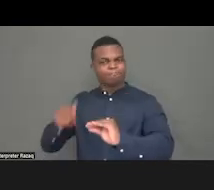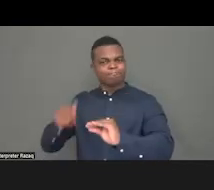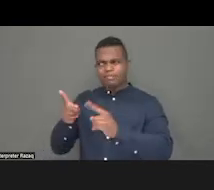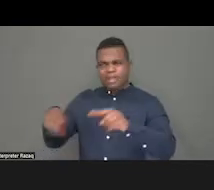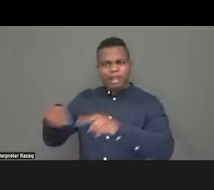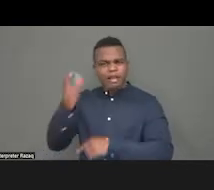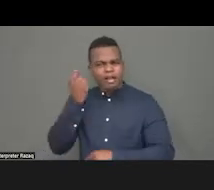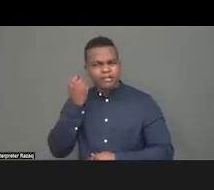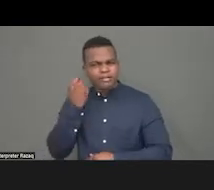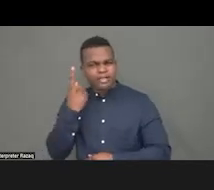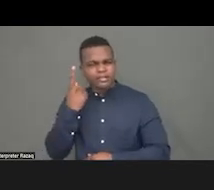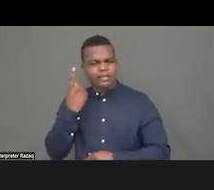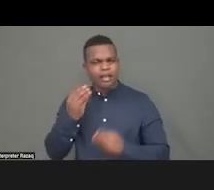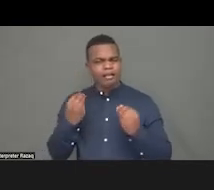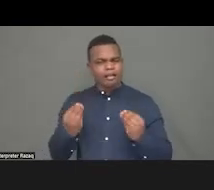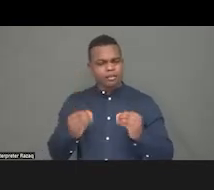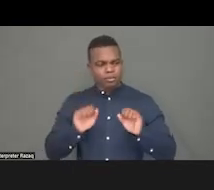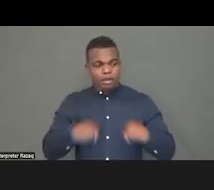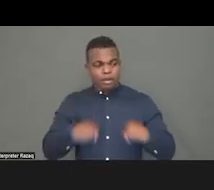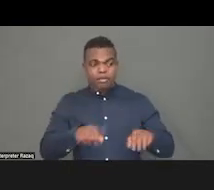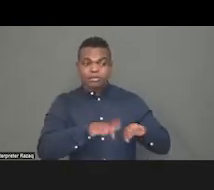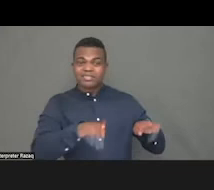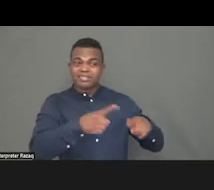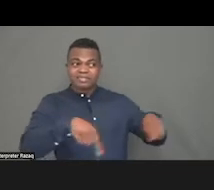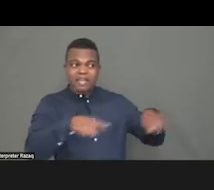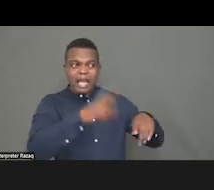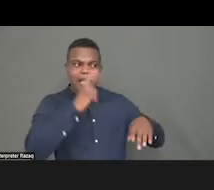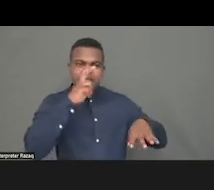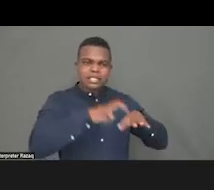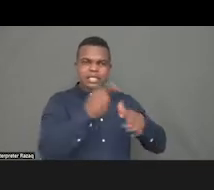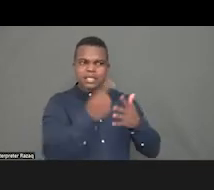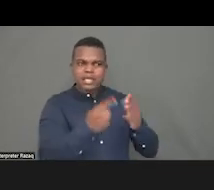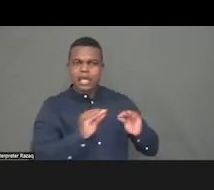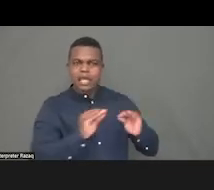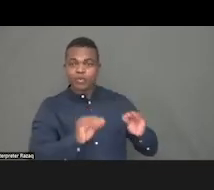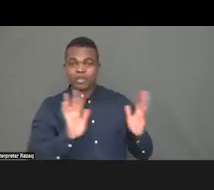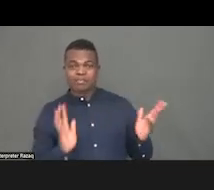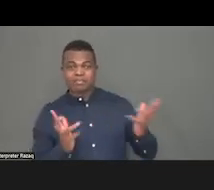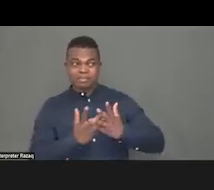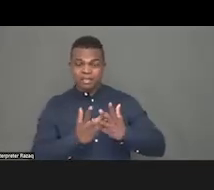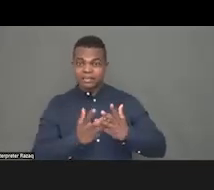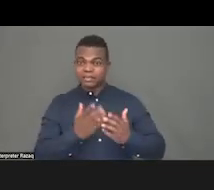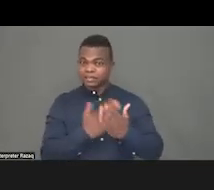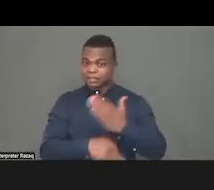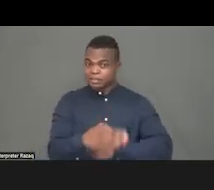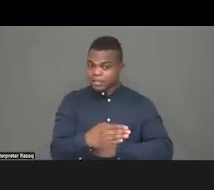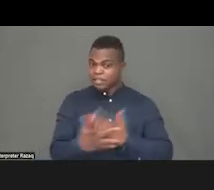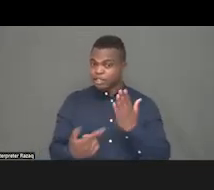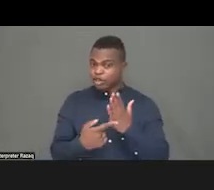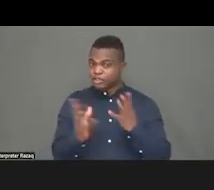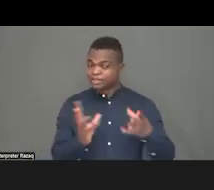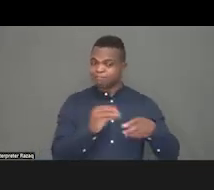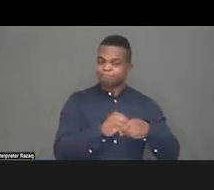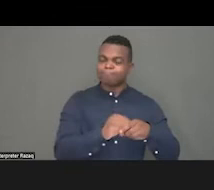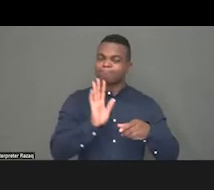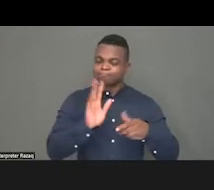that, making it difficult to really coordinate across government bodies with fragmented responsibilities or between actors working in different